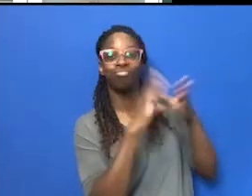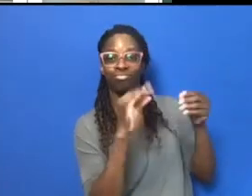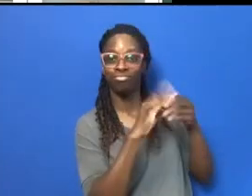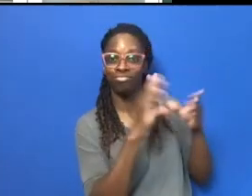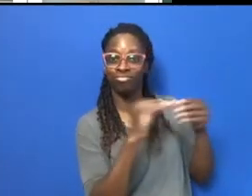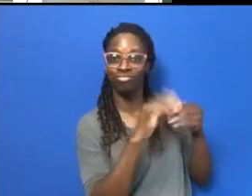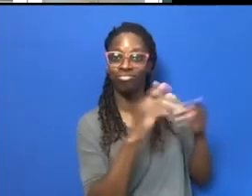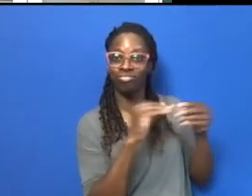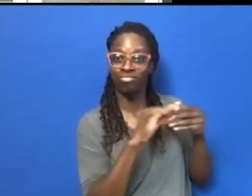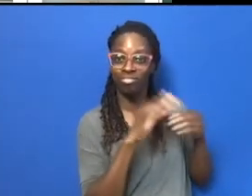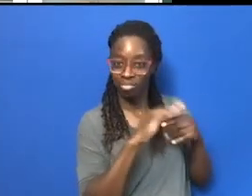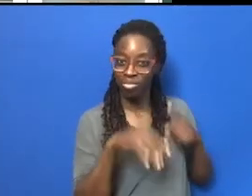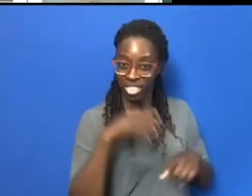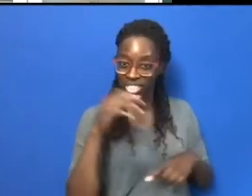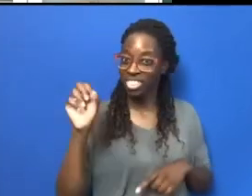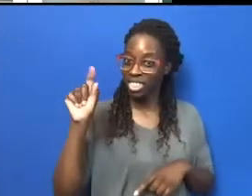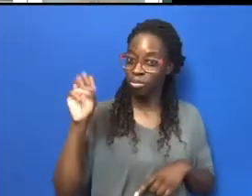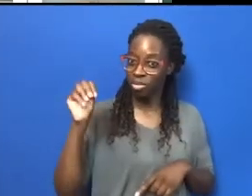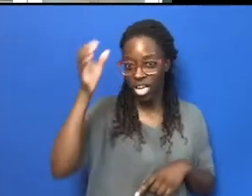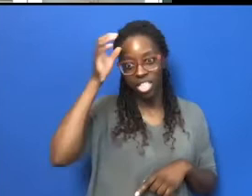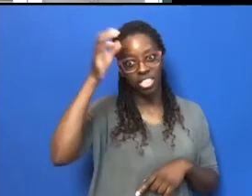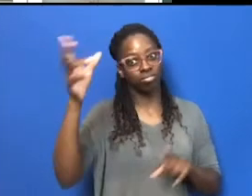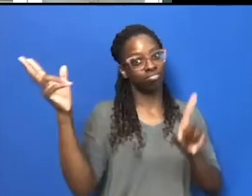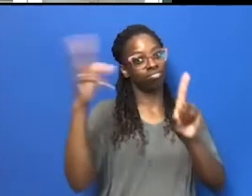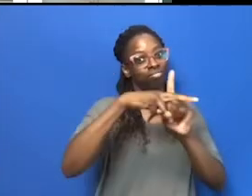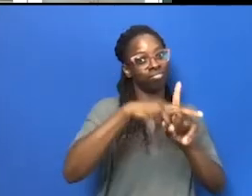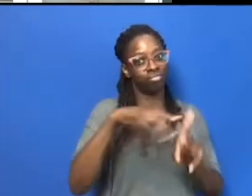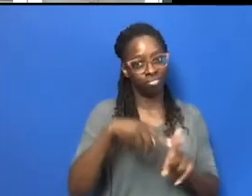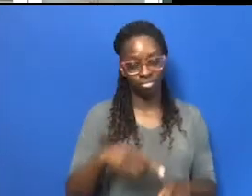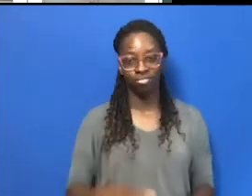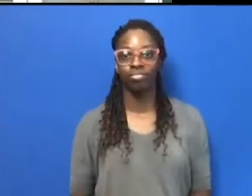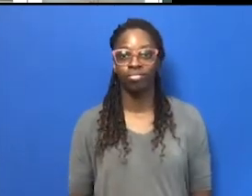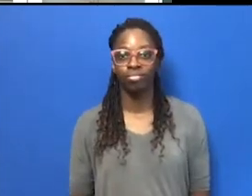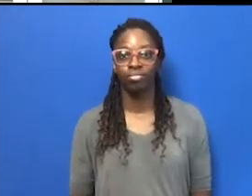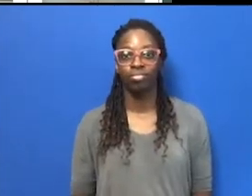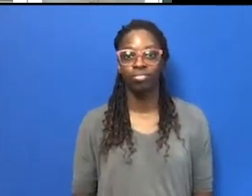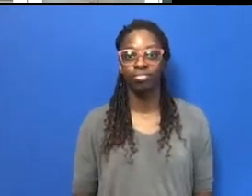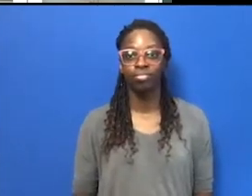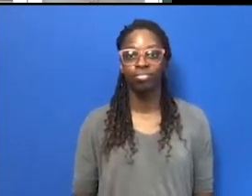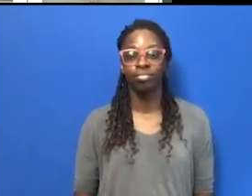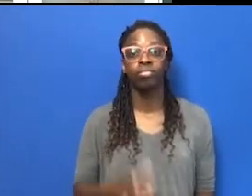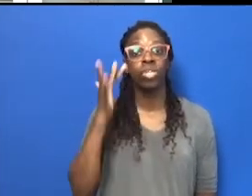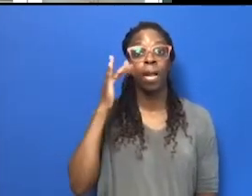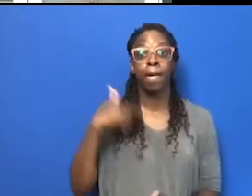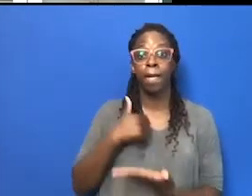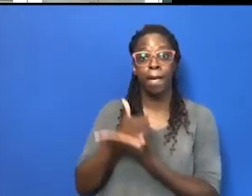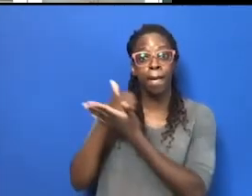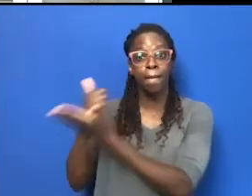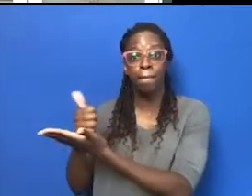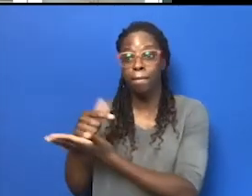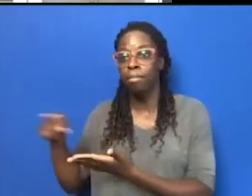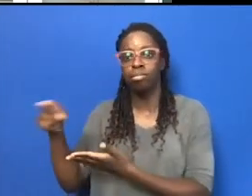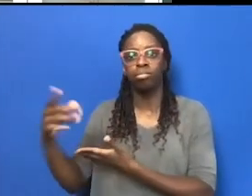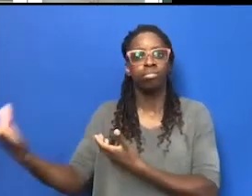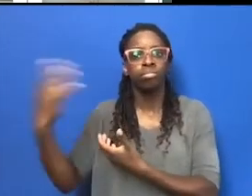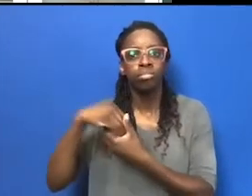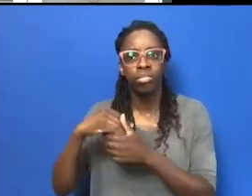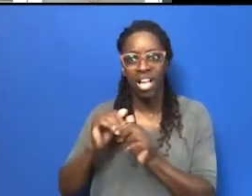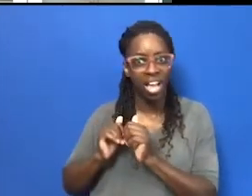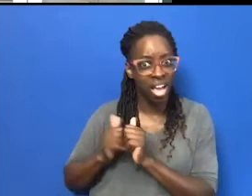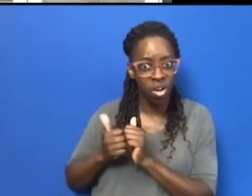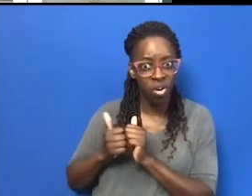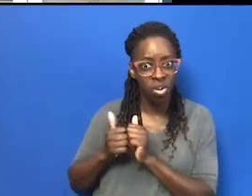they're exploring. We also can help them understand how to engage in STEM activities by providing a sequence of